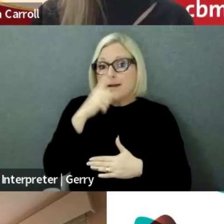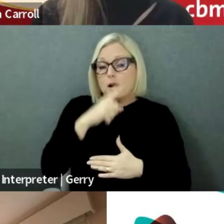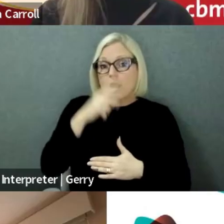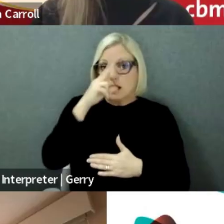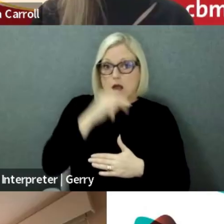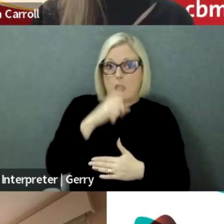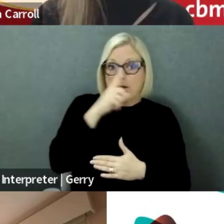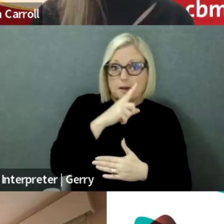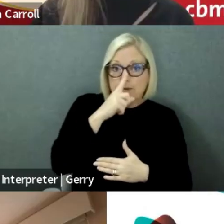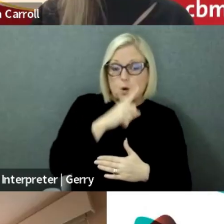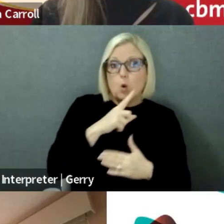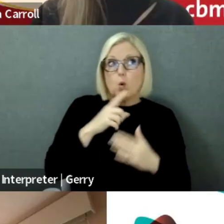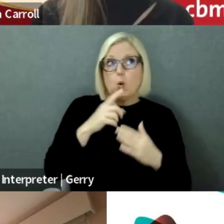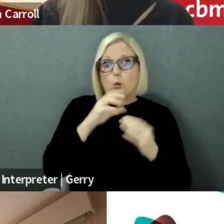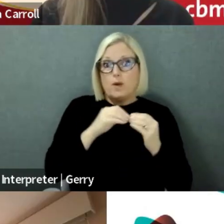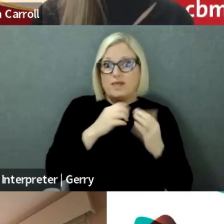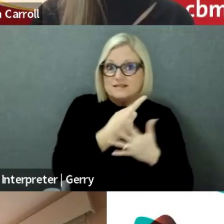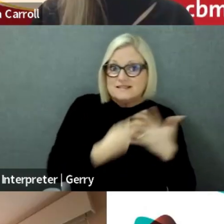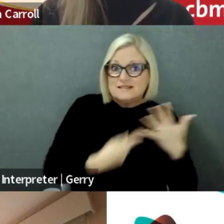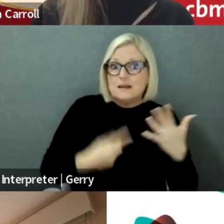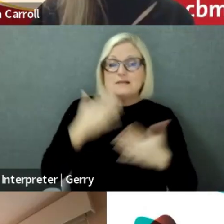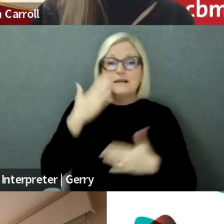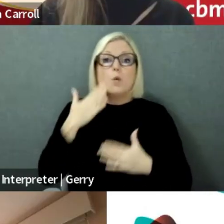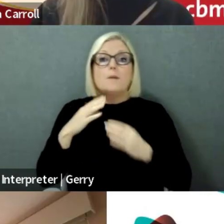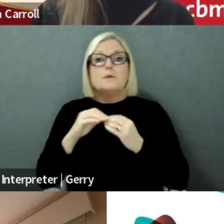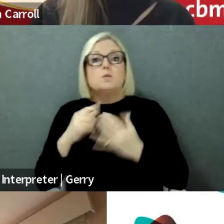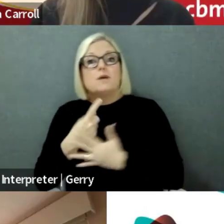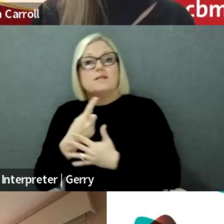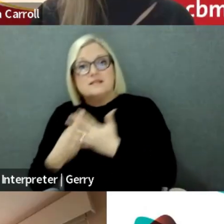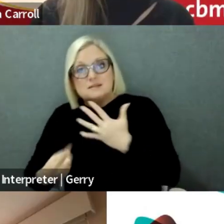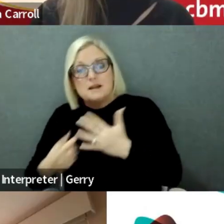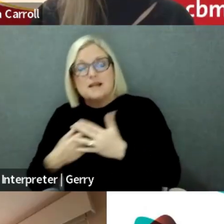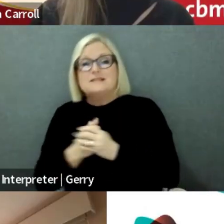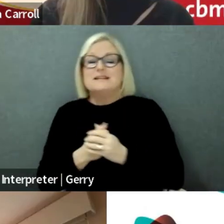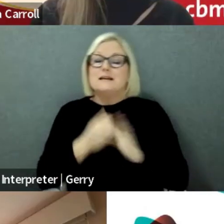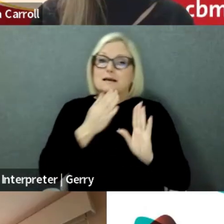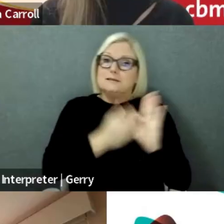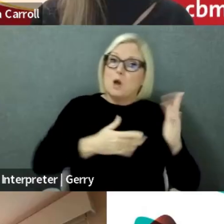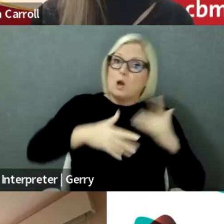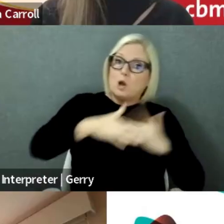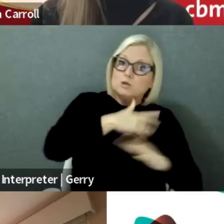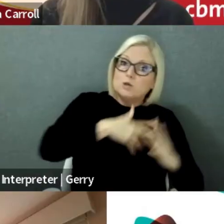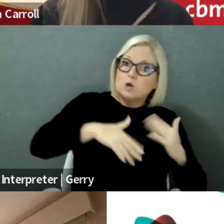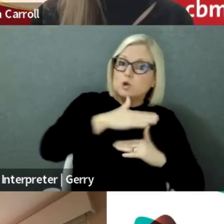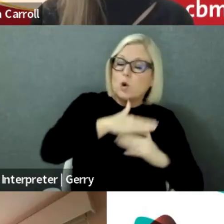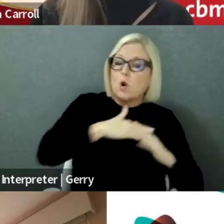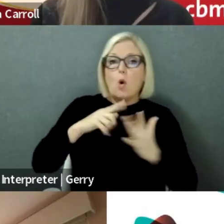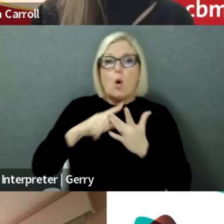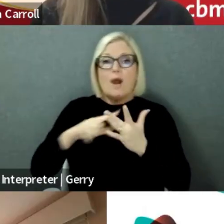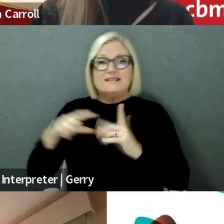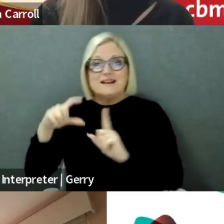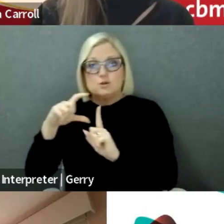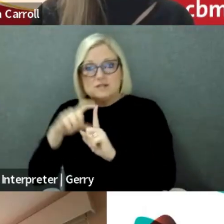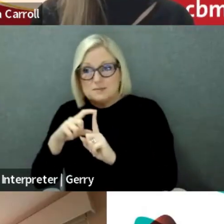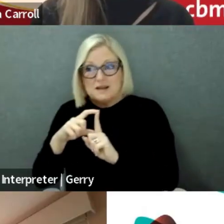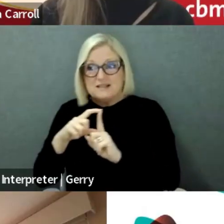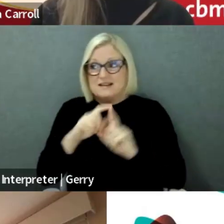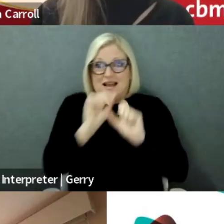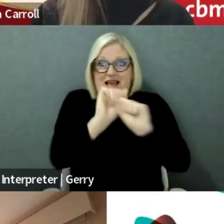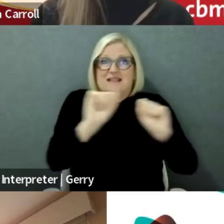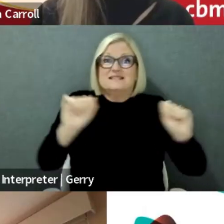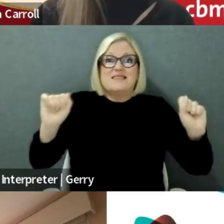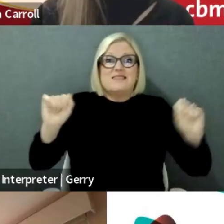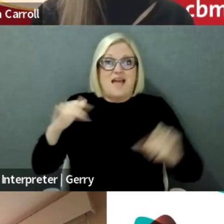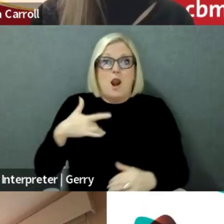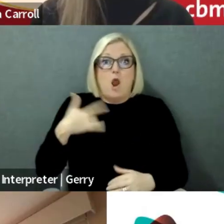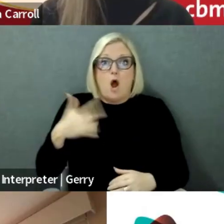gender diverse individuals with psychosocial or intellectual disabilities, these challenges are a part of daily life and we owe it to them.